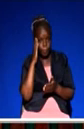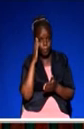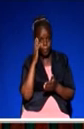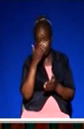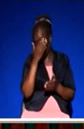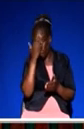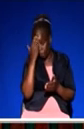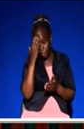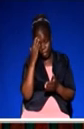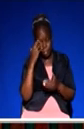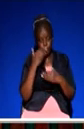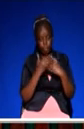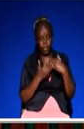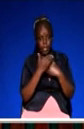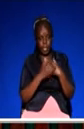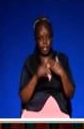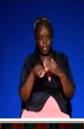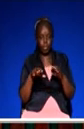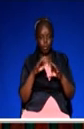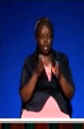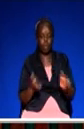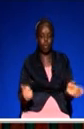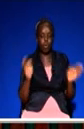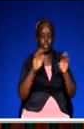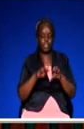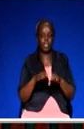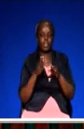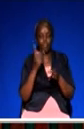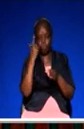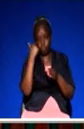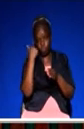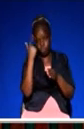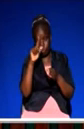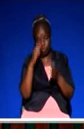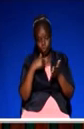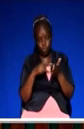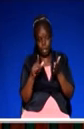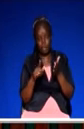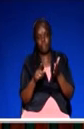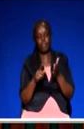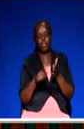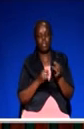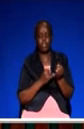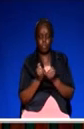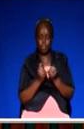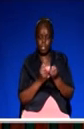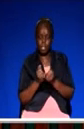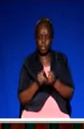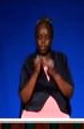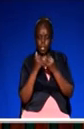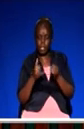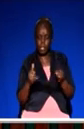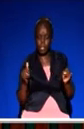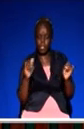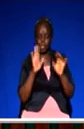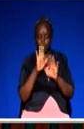piece of bread in your box for a whole week. Then on Saturday when you're doing your cleaning,